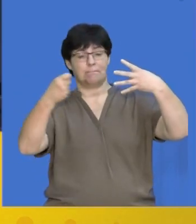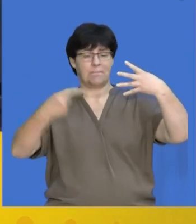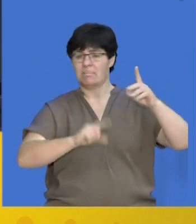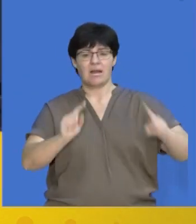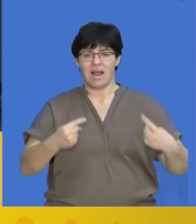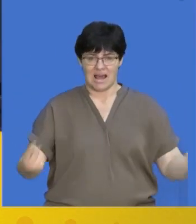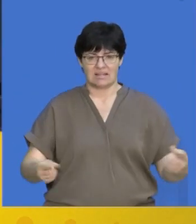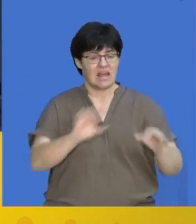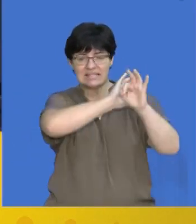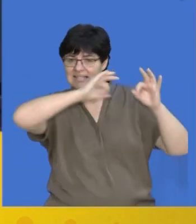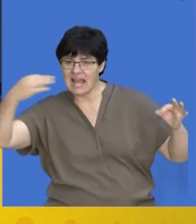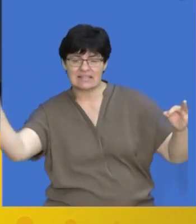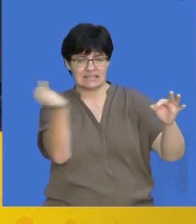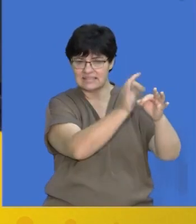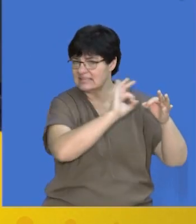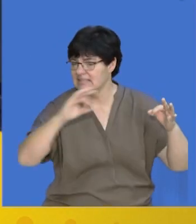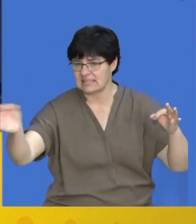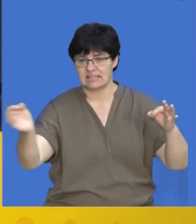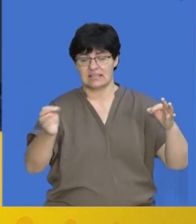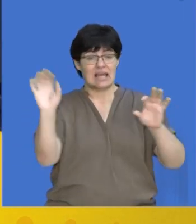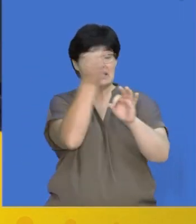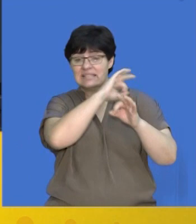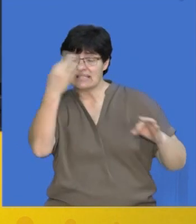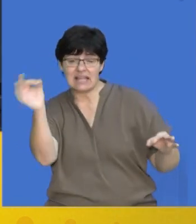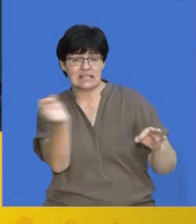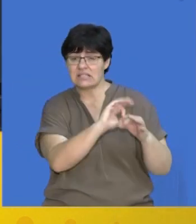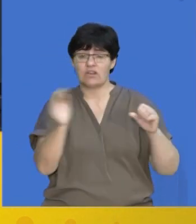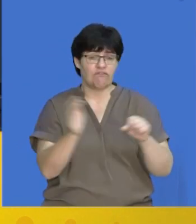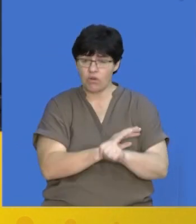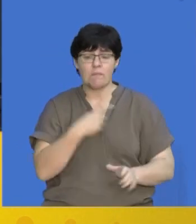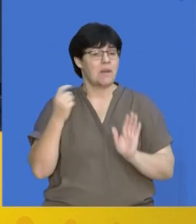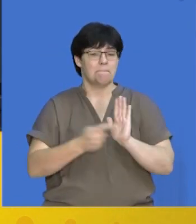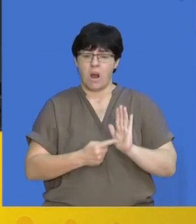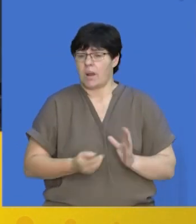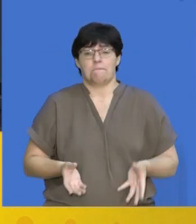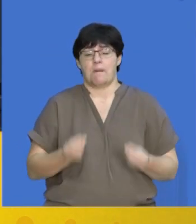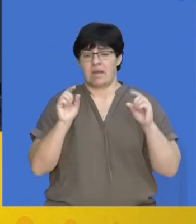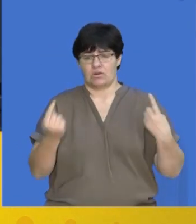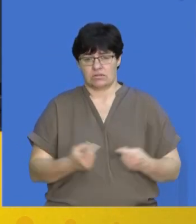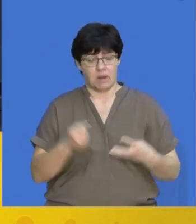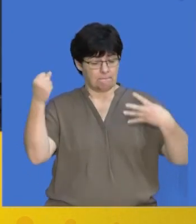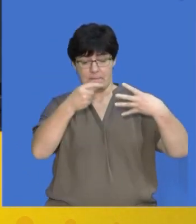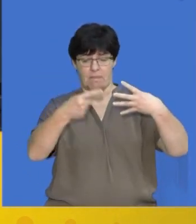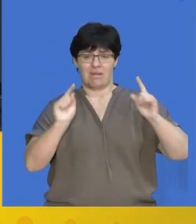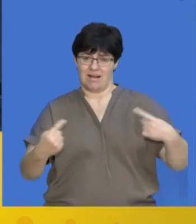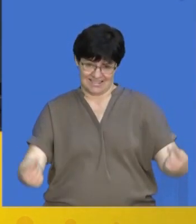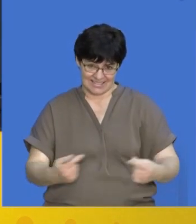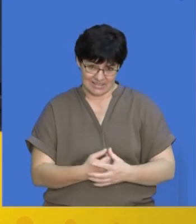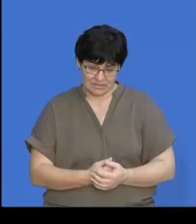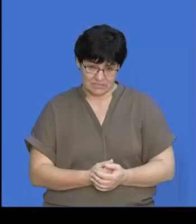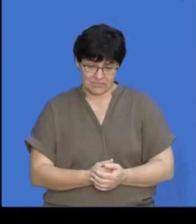to write in full sentences. If it's not in a full sentence, you're not going to get the mark. So write in full